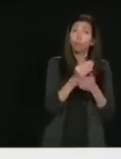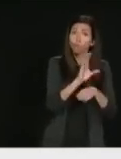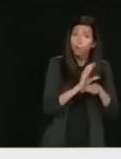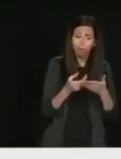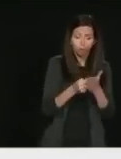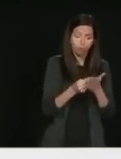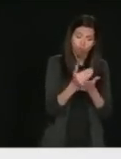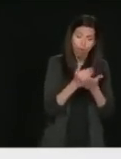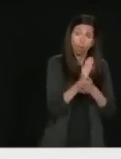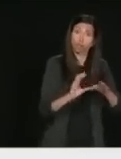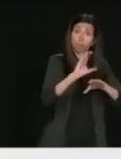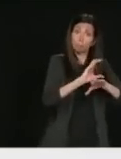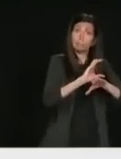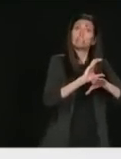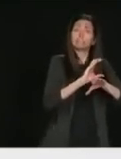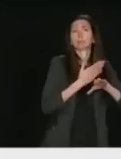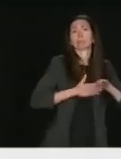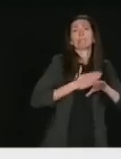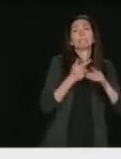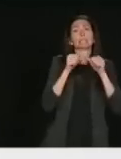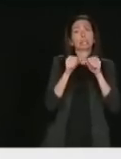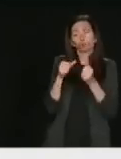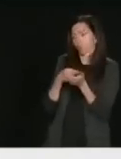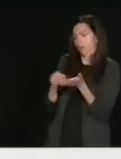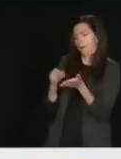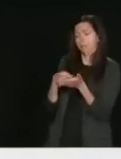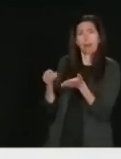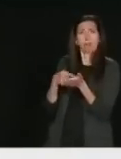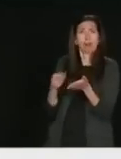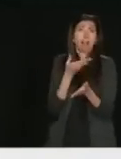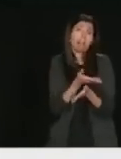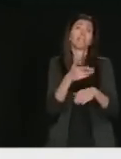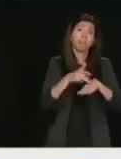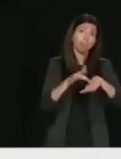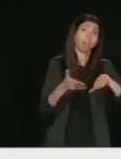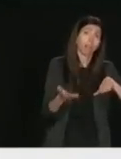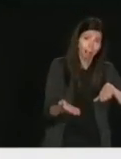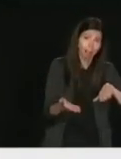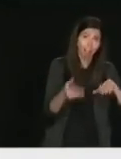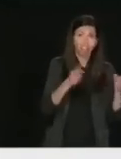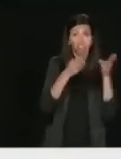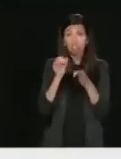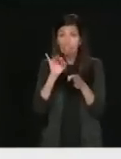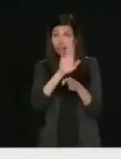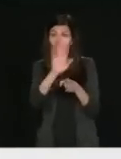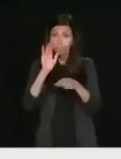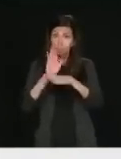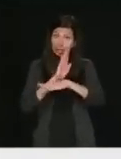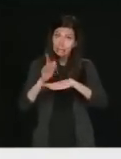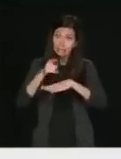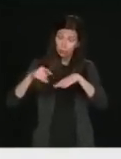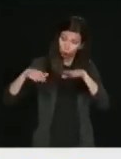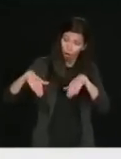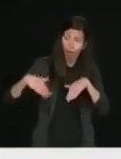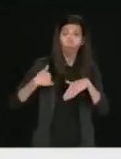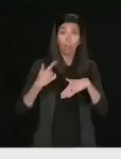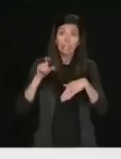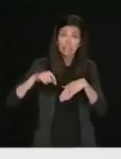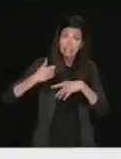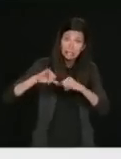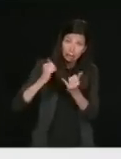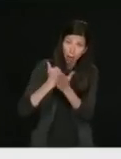what it's there for. And for businesses that still need help, today we're taking another step